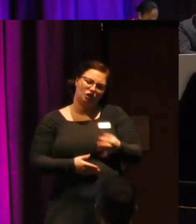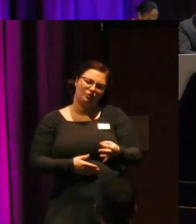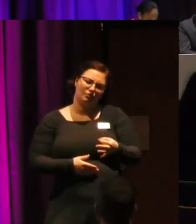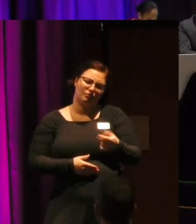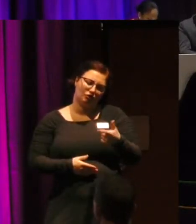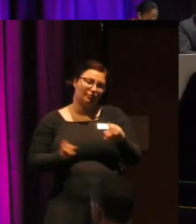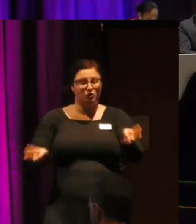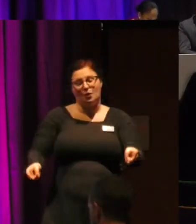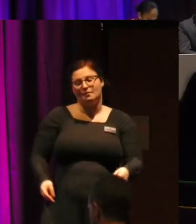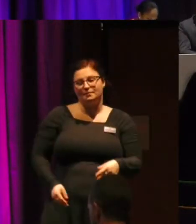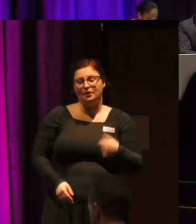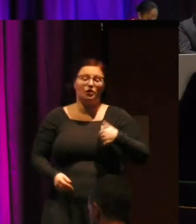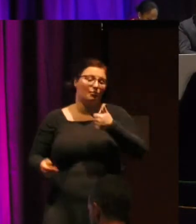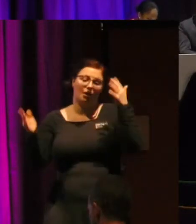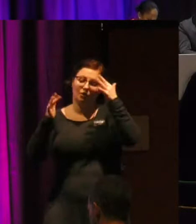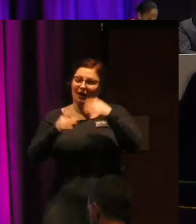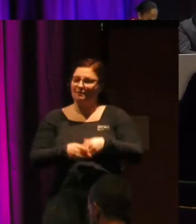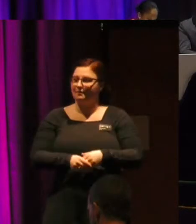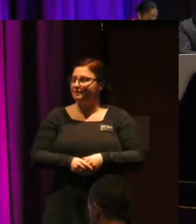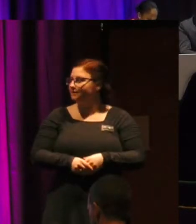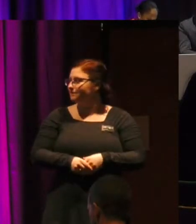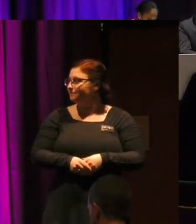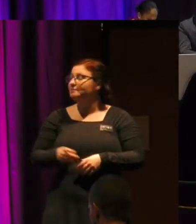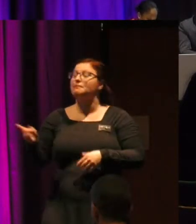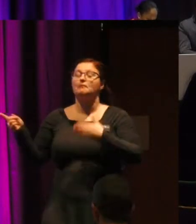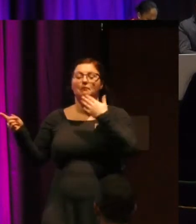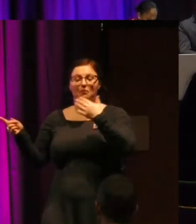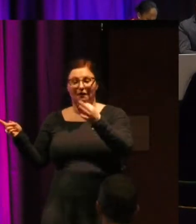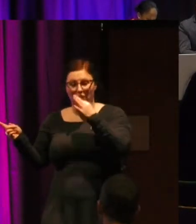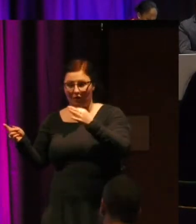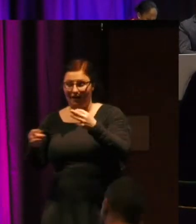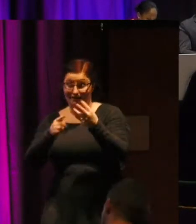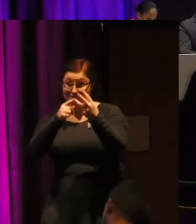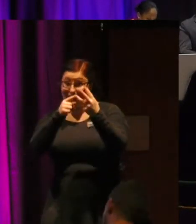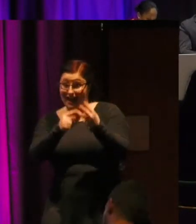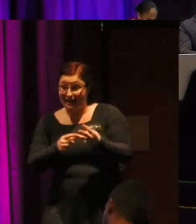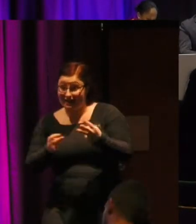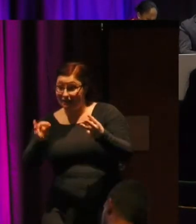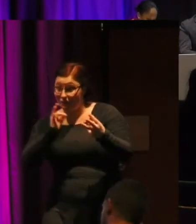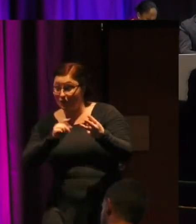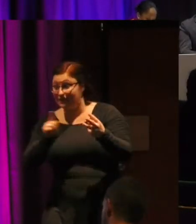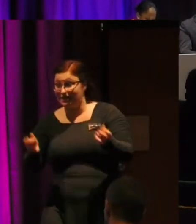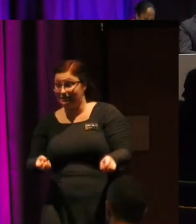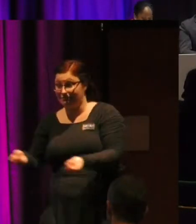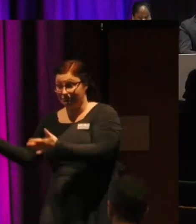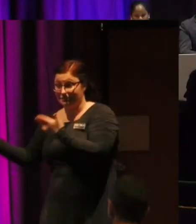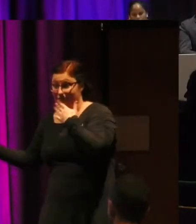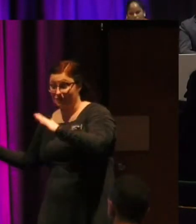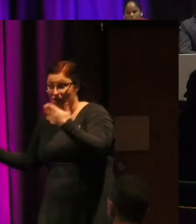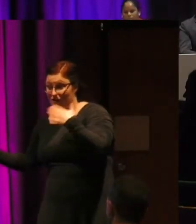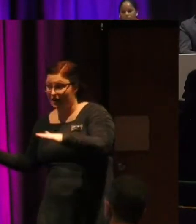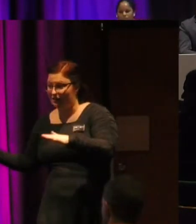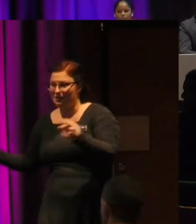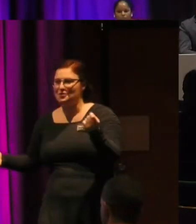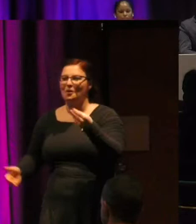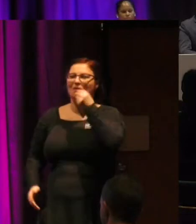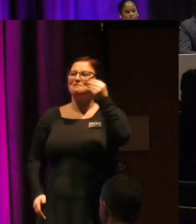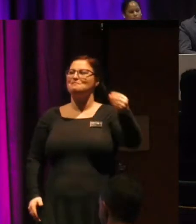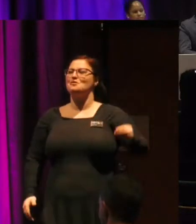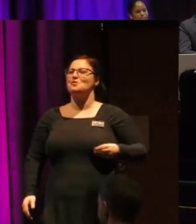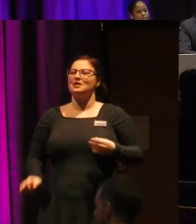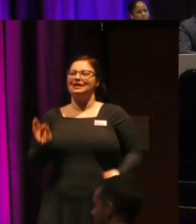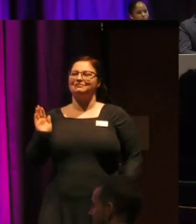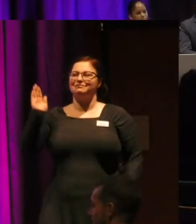Like, yeah, I was just wondering. That's a good question. One more, I take one more before I go back to the panel. Anyone brave enough? Another